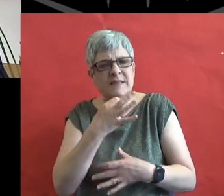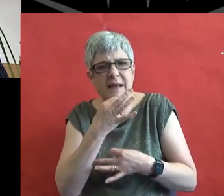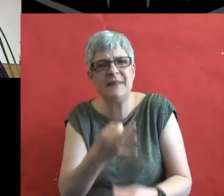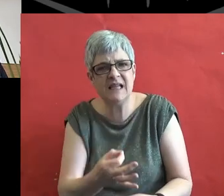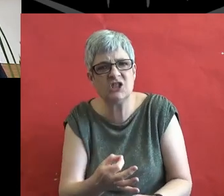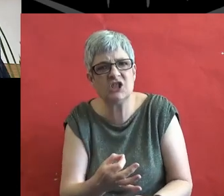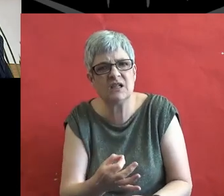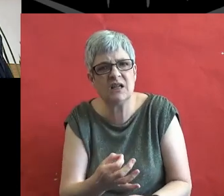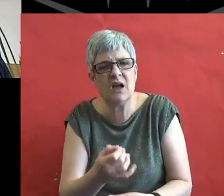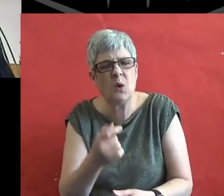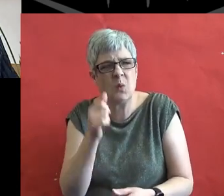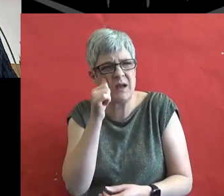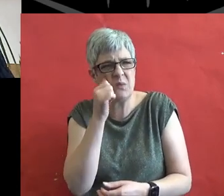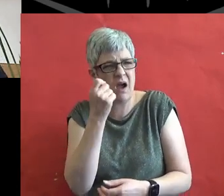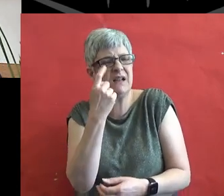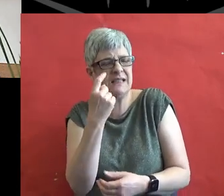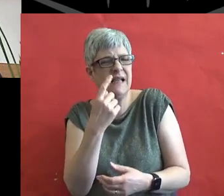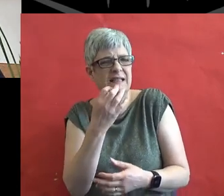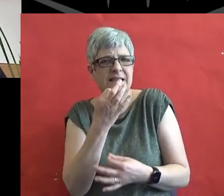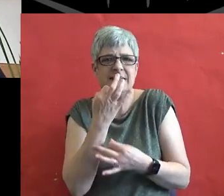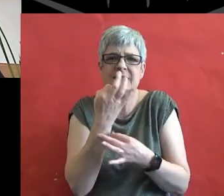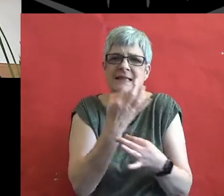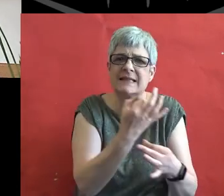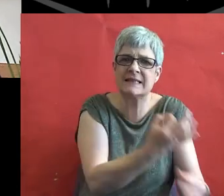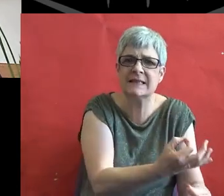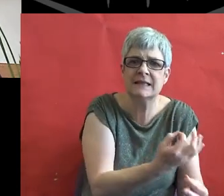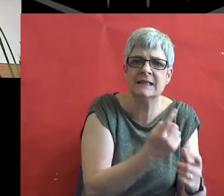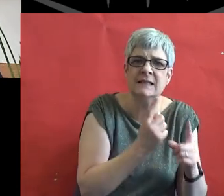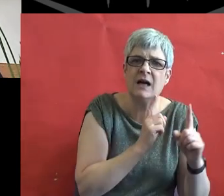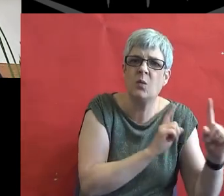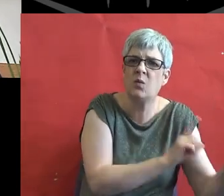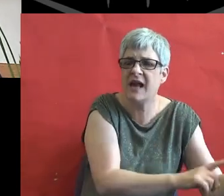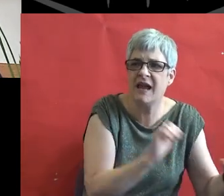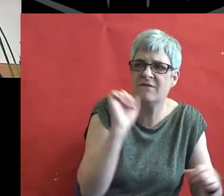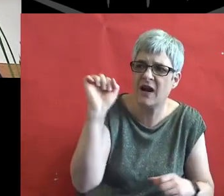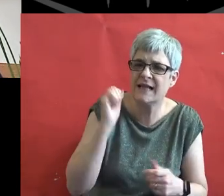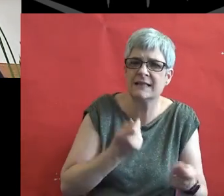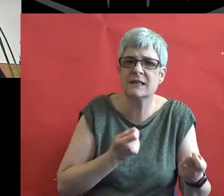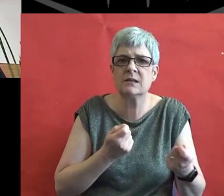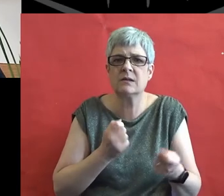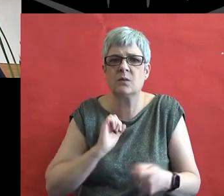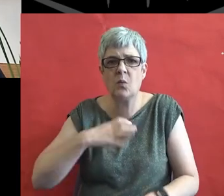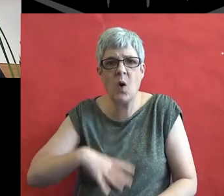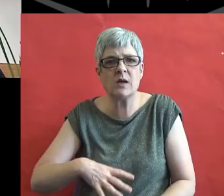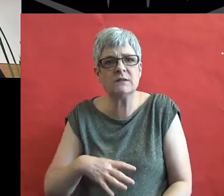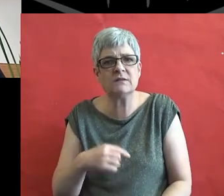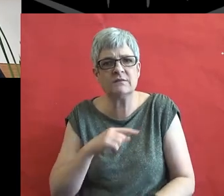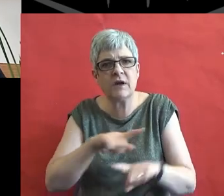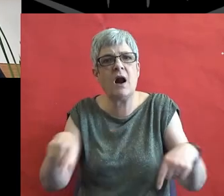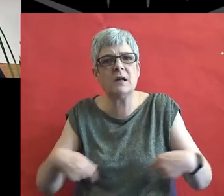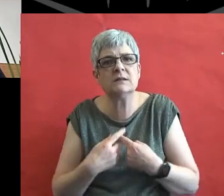being drawn and dragged away from his calling and his will for us.